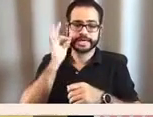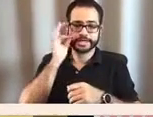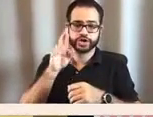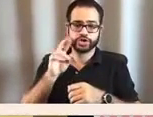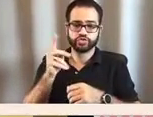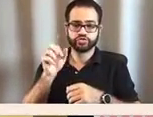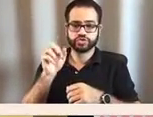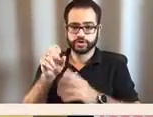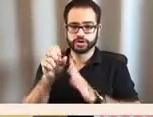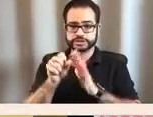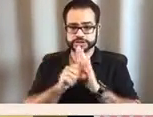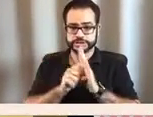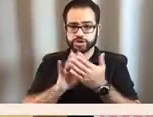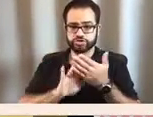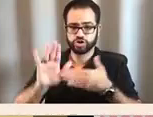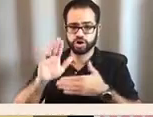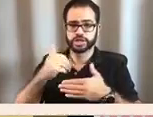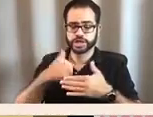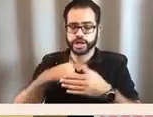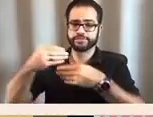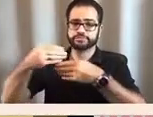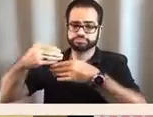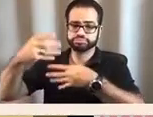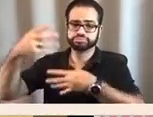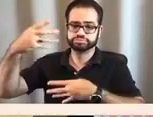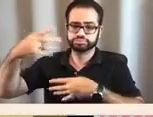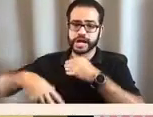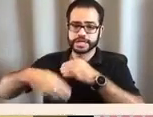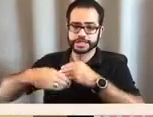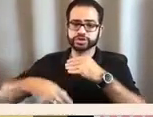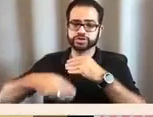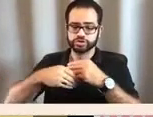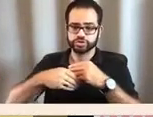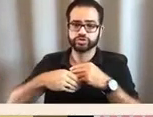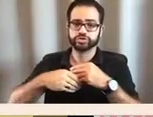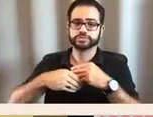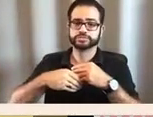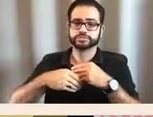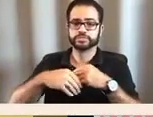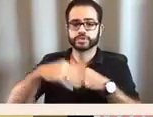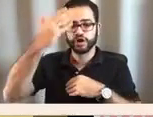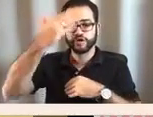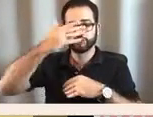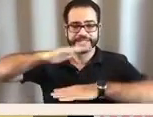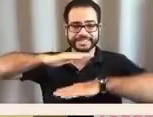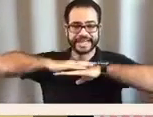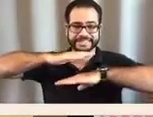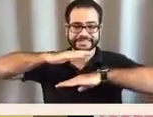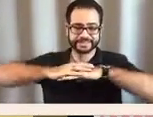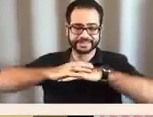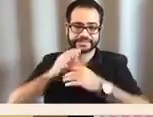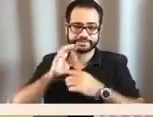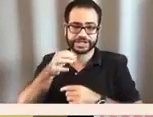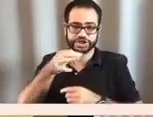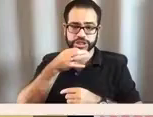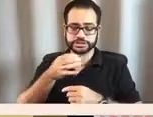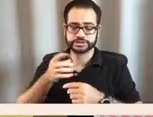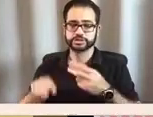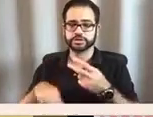College that there are quite a few additional front desk specialist,